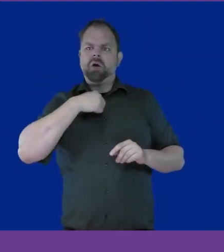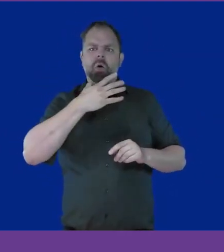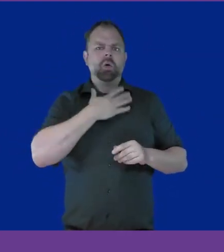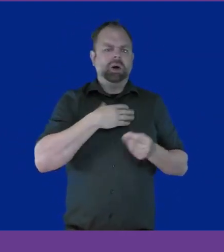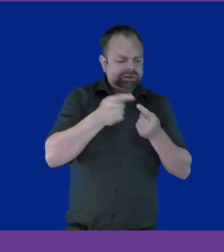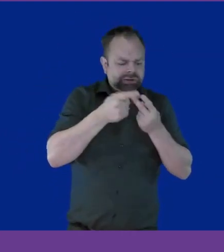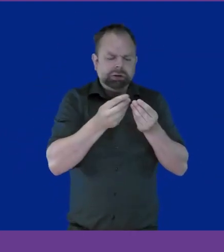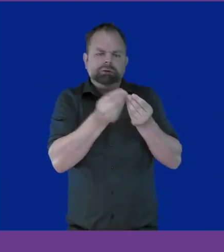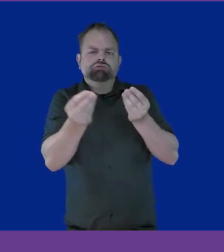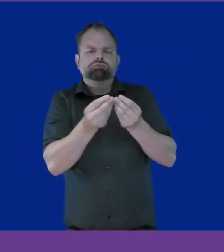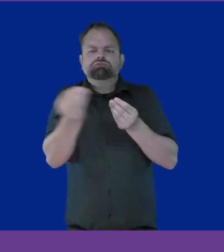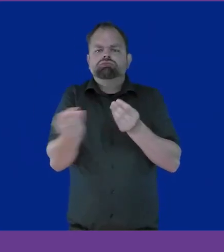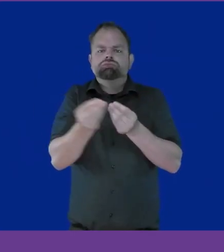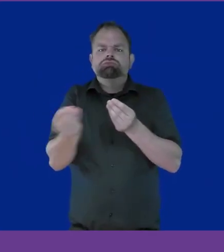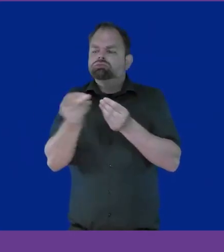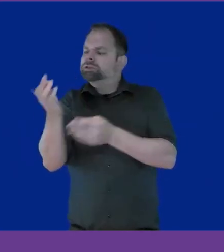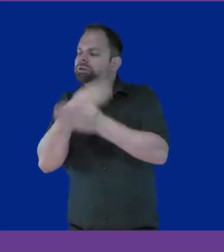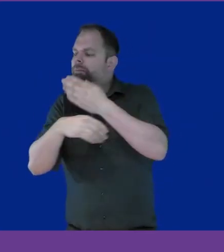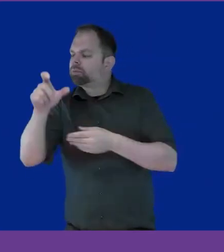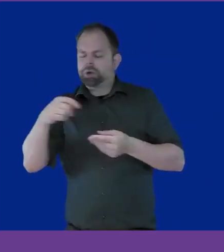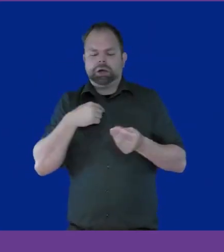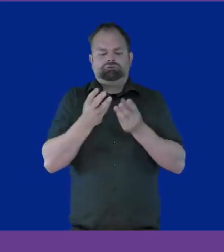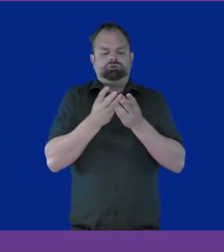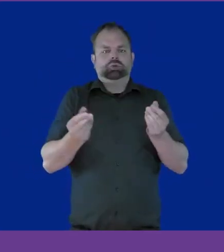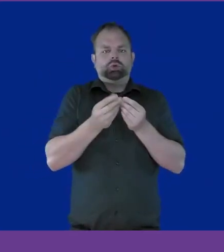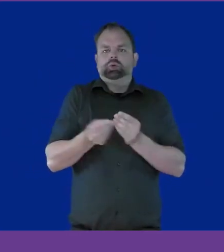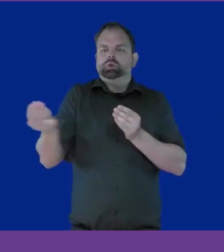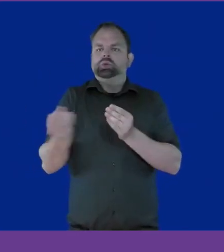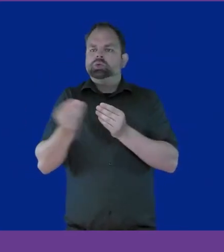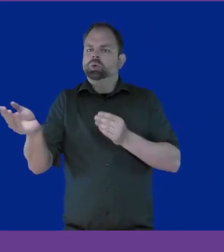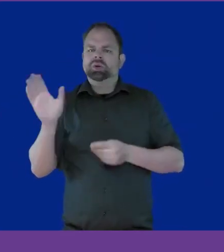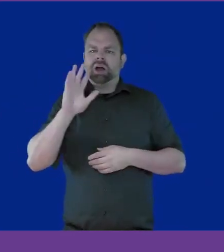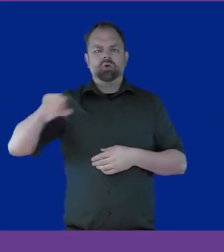universal accessibility and universal design.